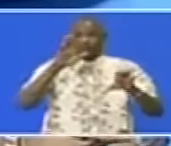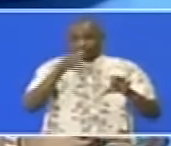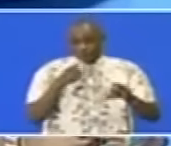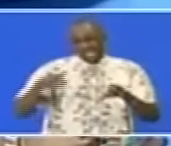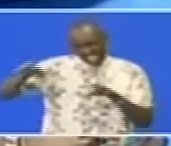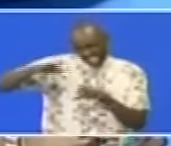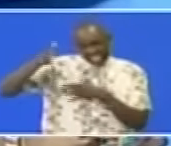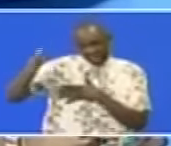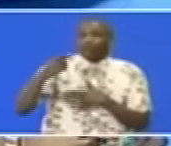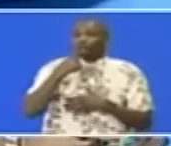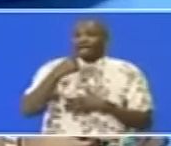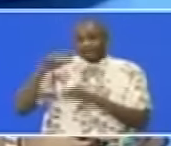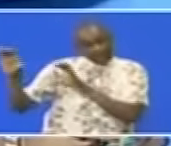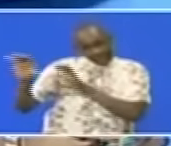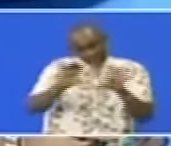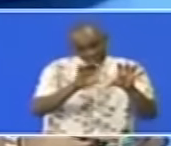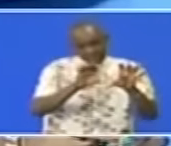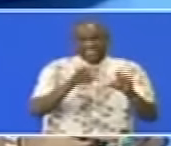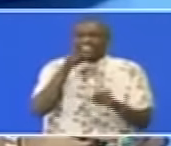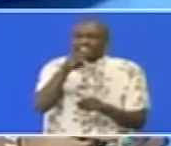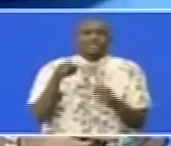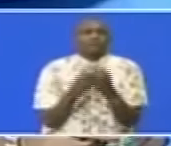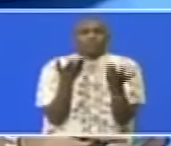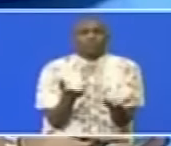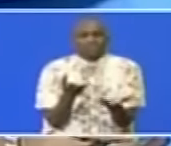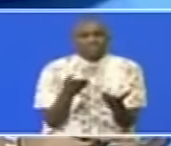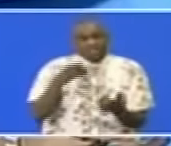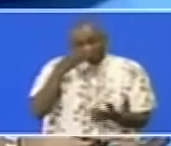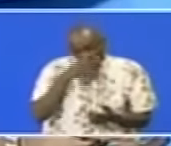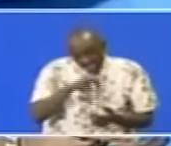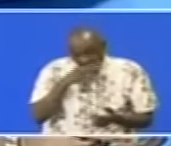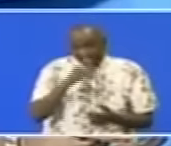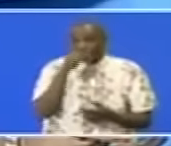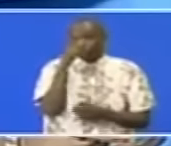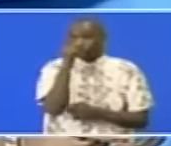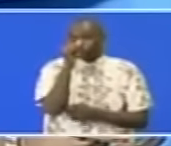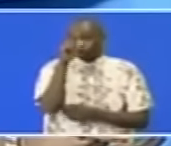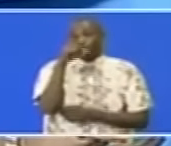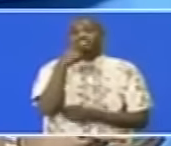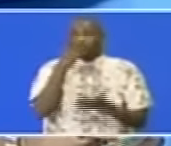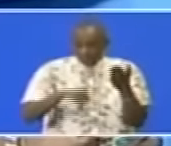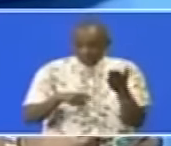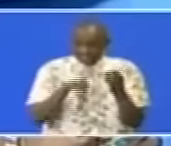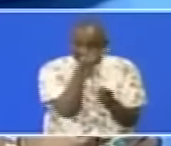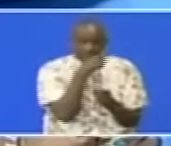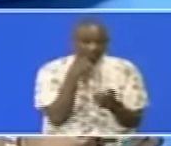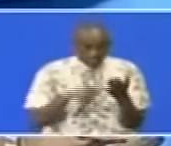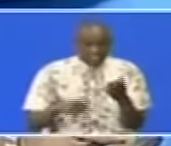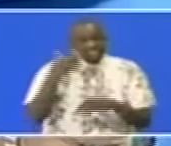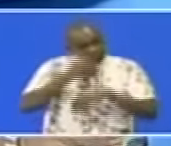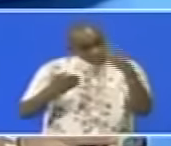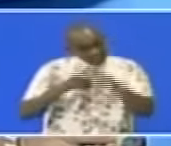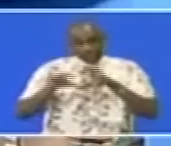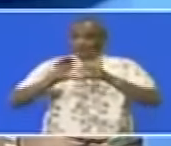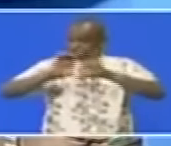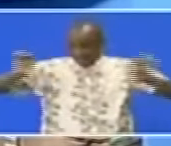fields in Turkana. Now, this comes only a day after French oil company Total reiterated its stand on the construction of the crude